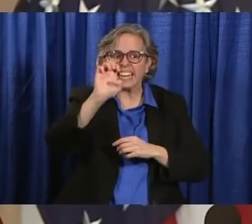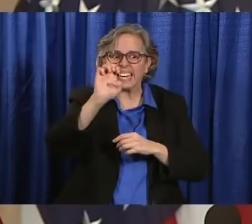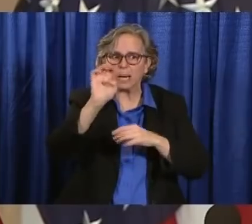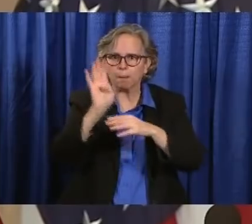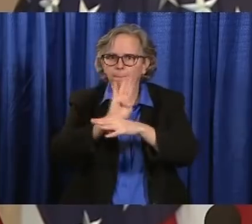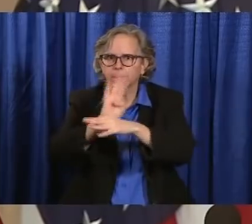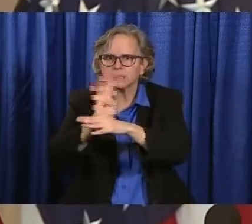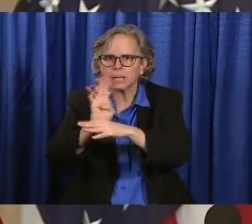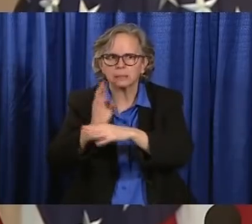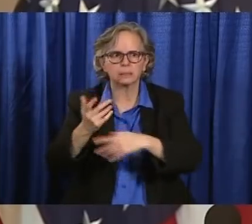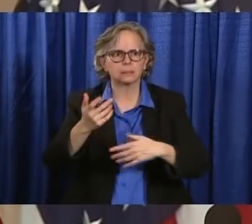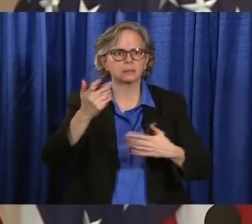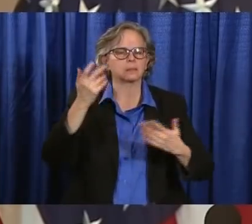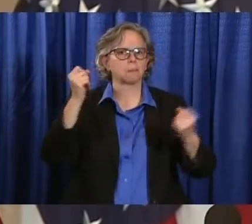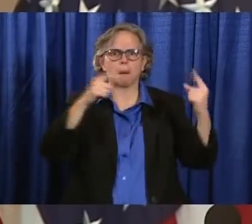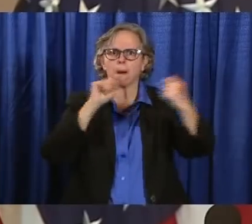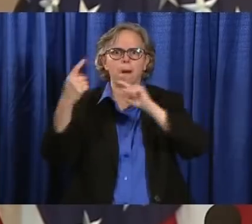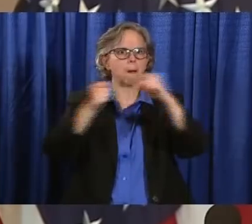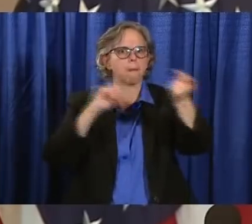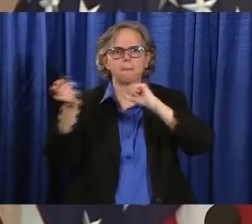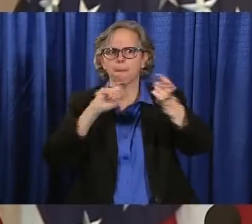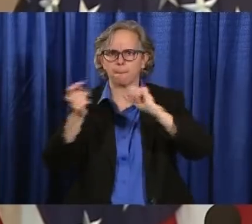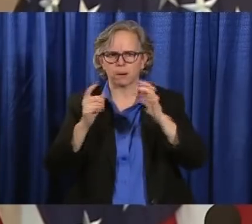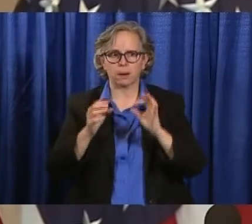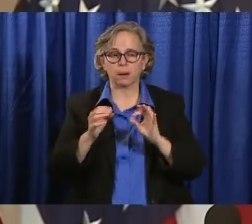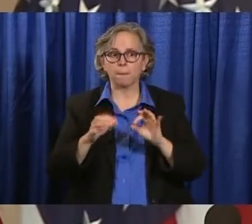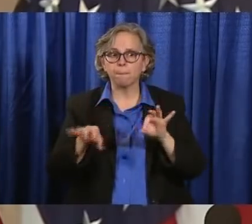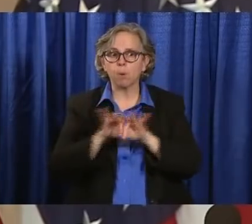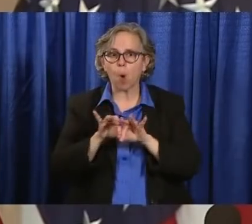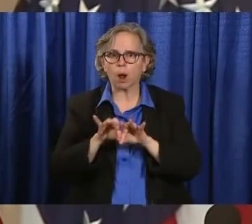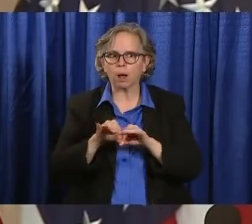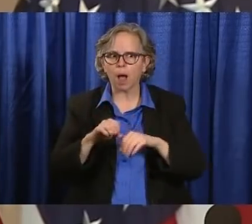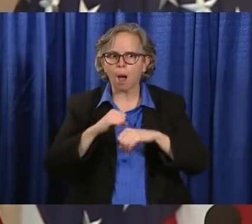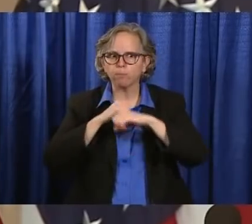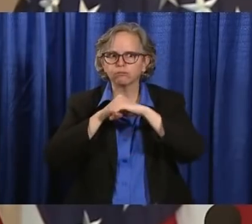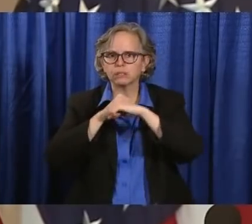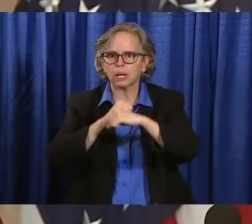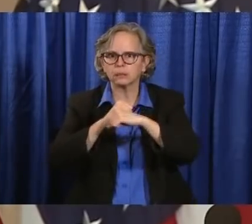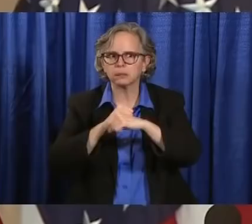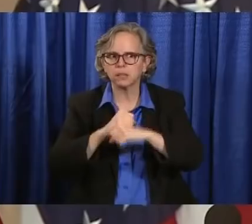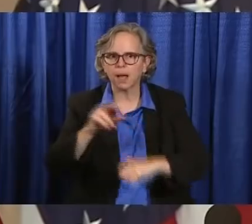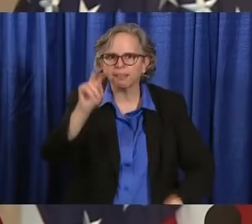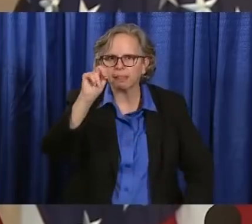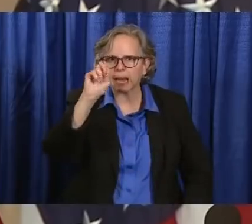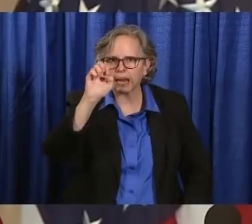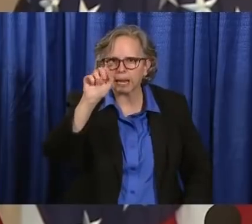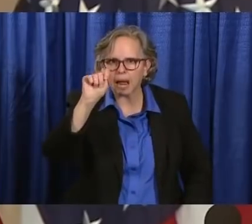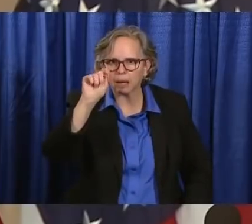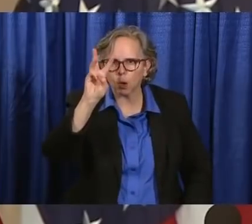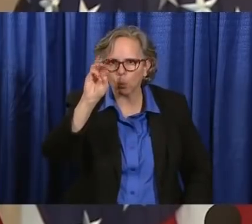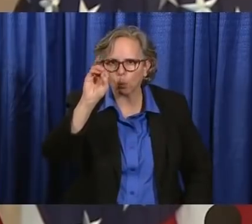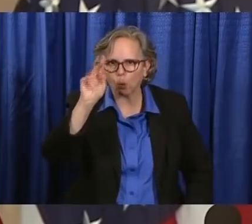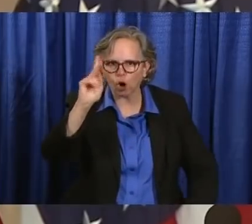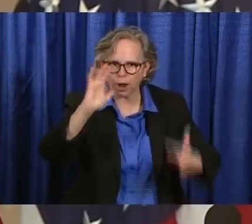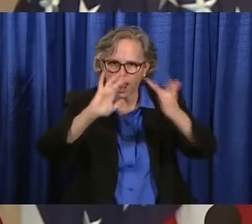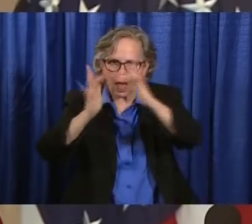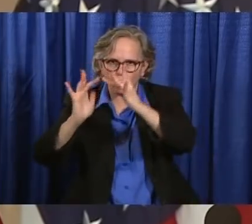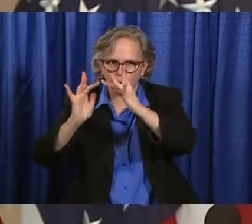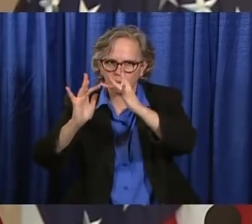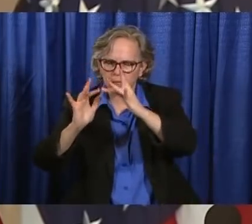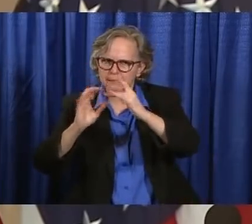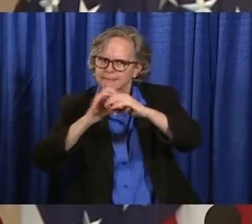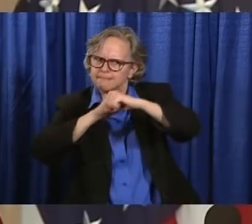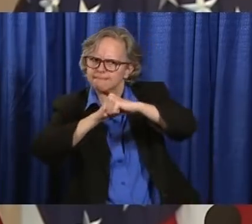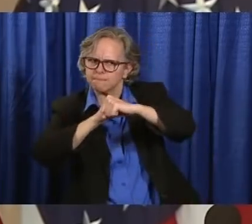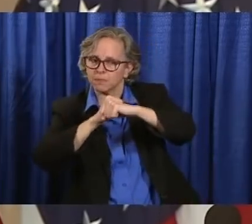workforce. And so it's important that we protect the network. So I advise you, use this time wisely at home